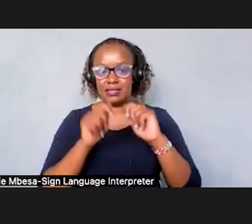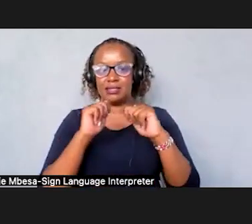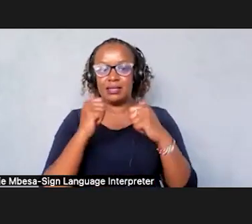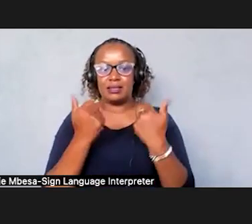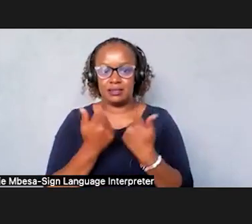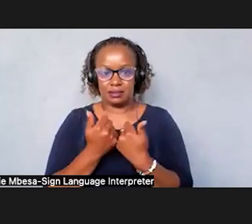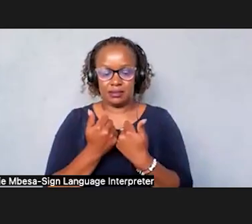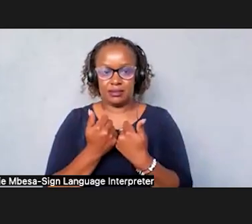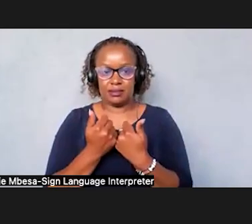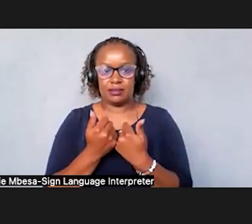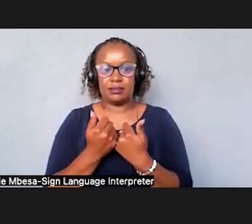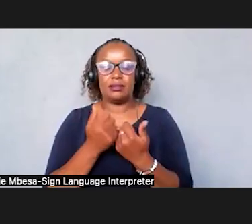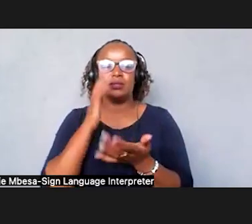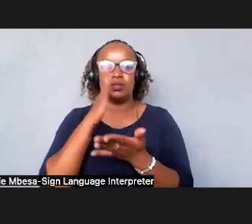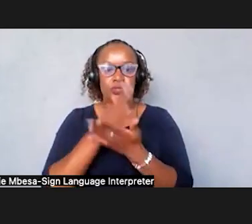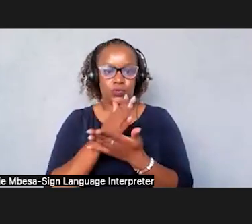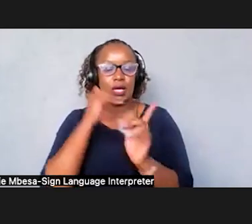through, advocacy,